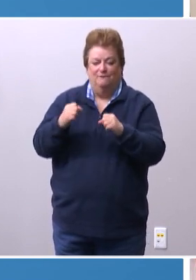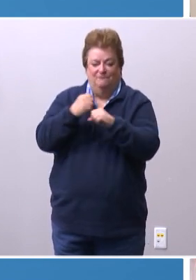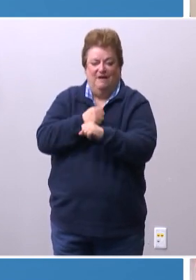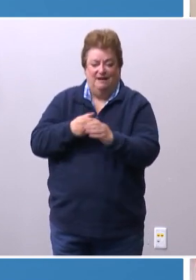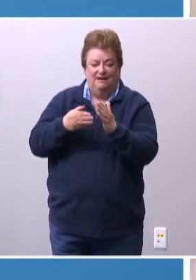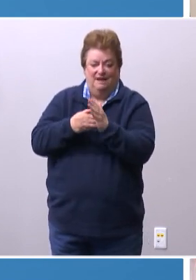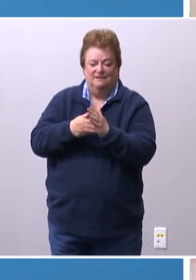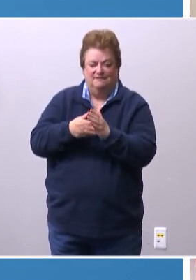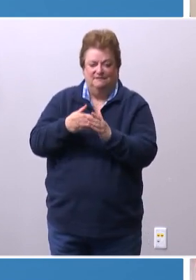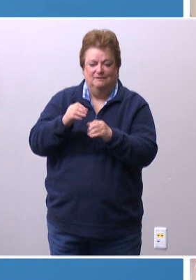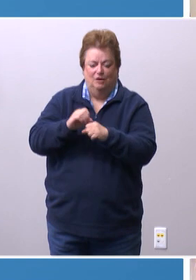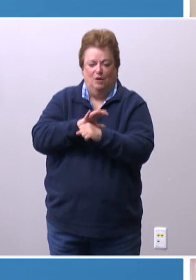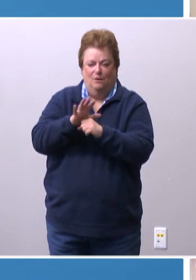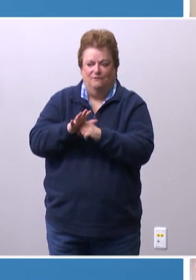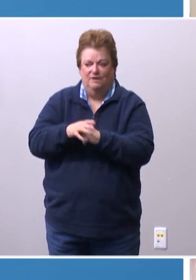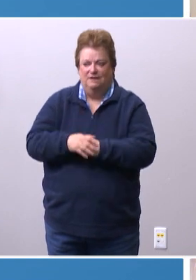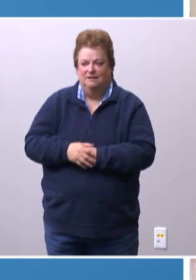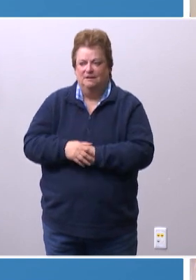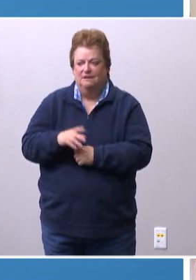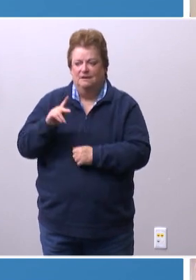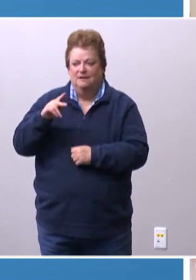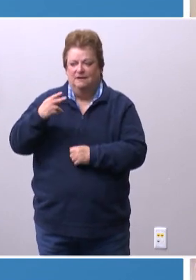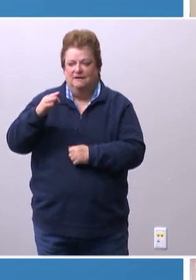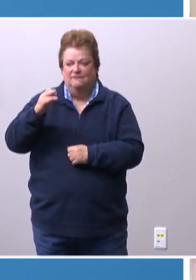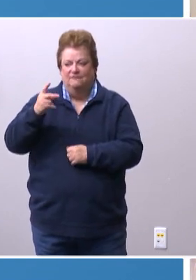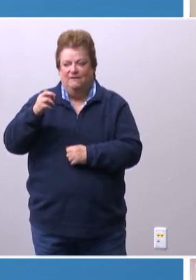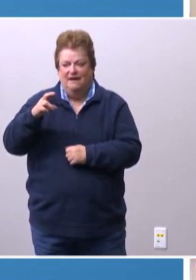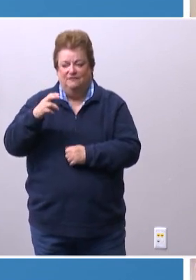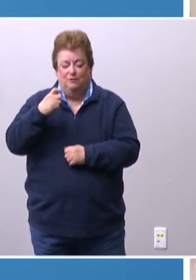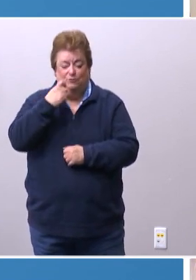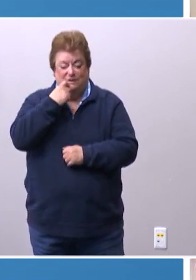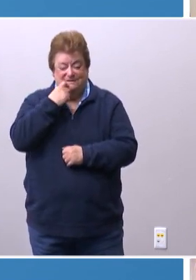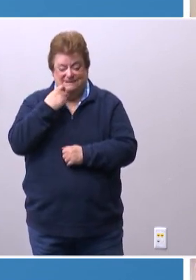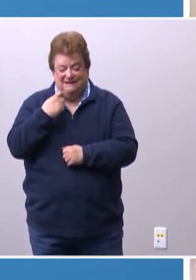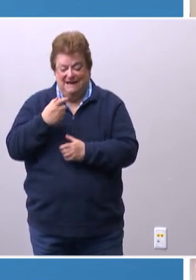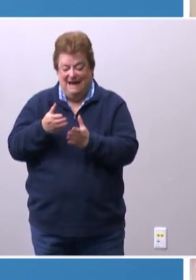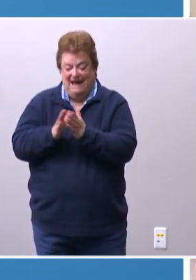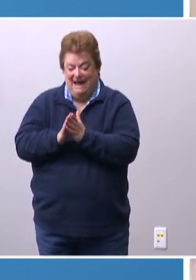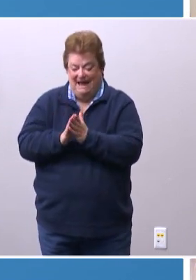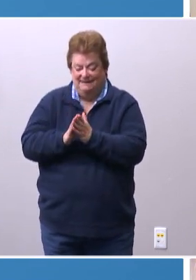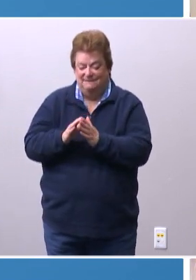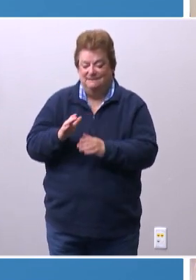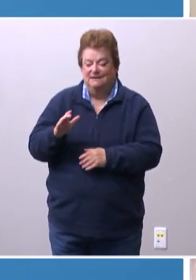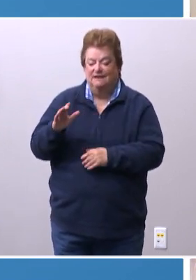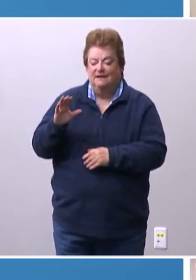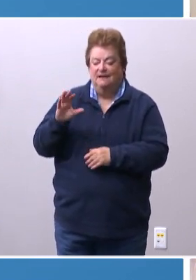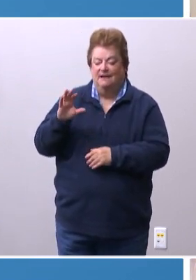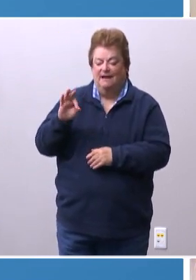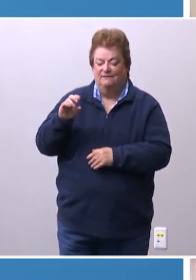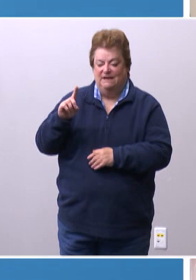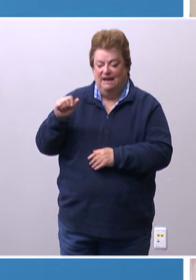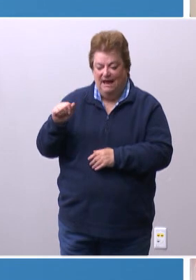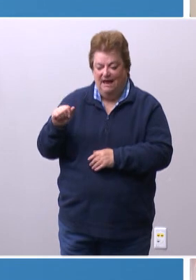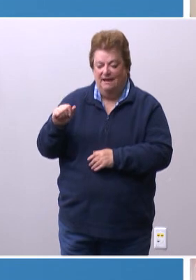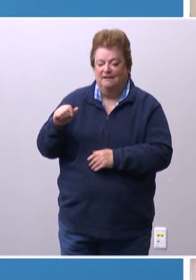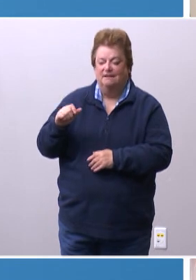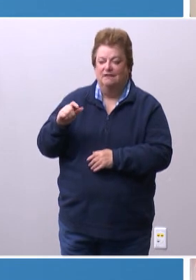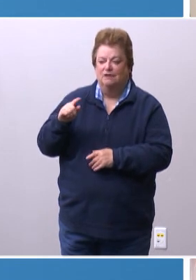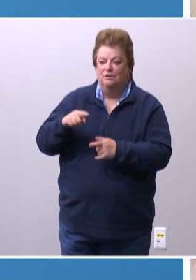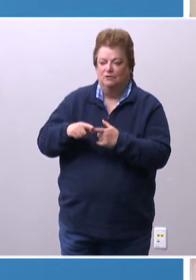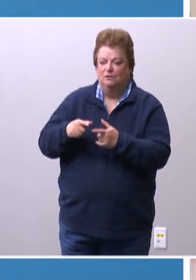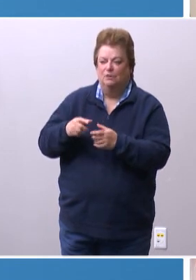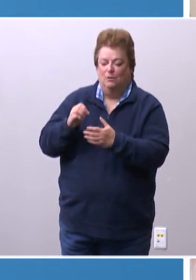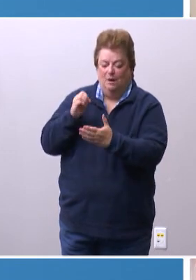virus. Pfizer recently asked the FDA, Food and Drug Administration, to approve the use